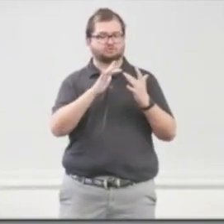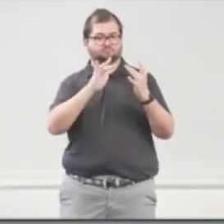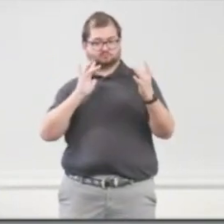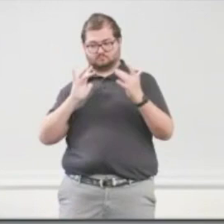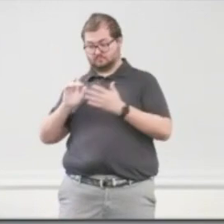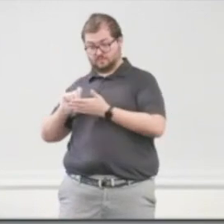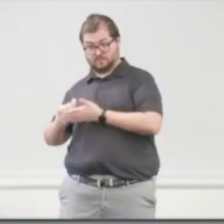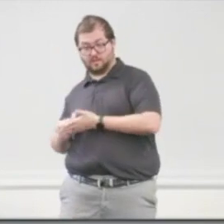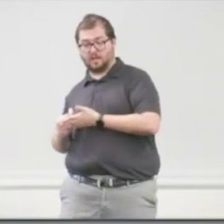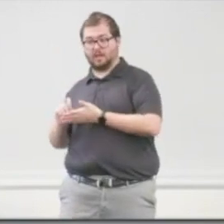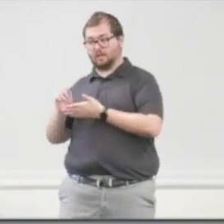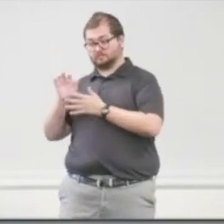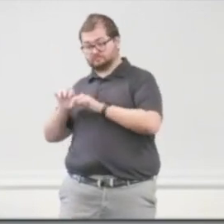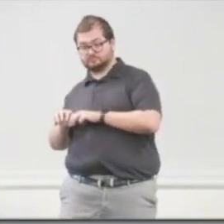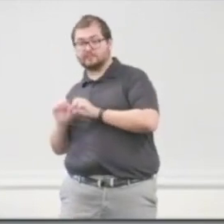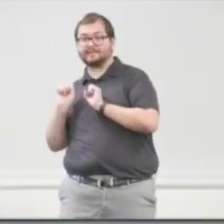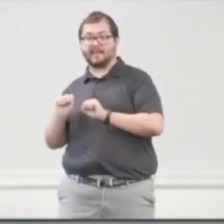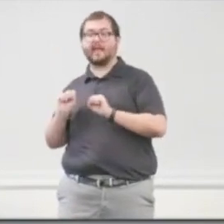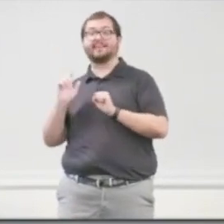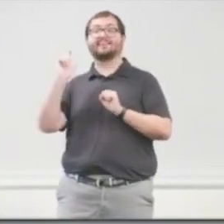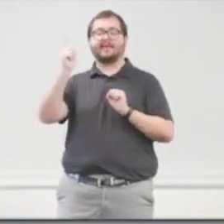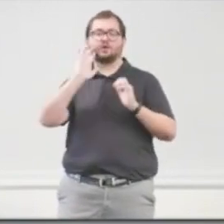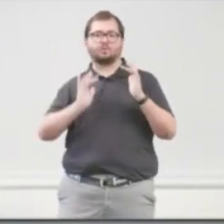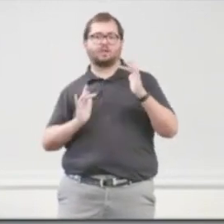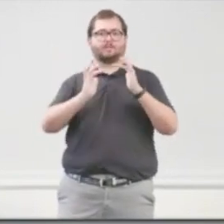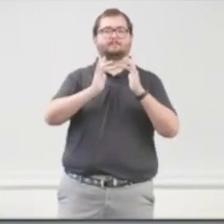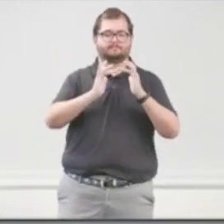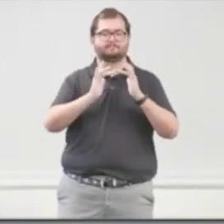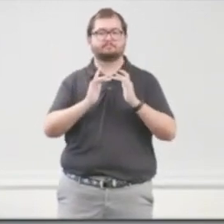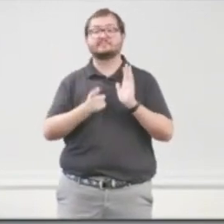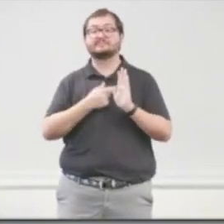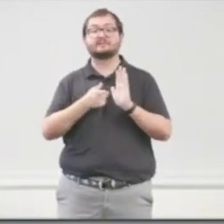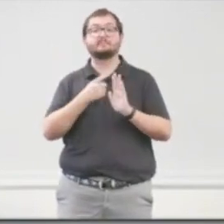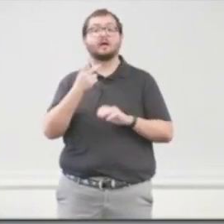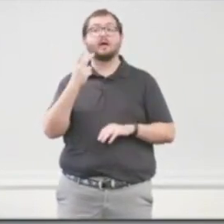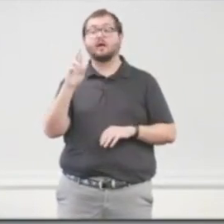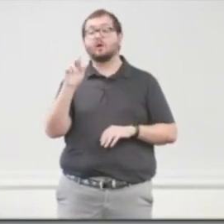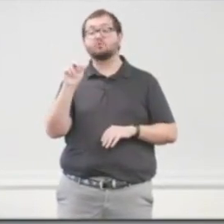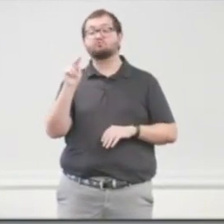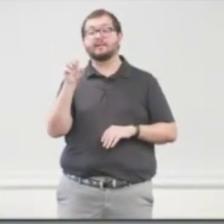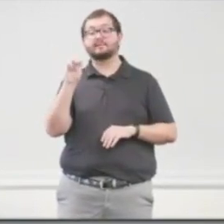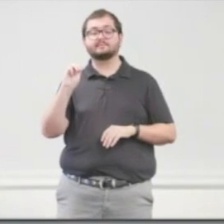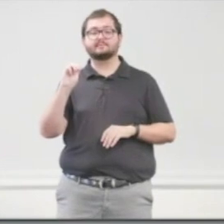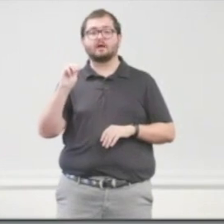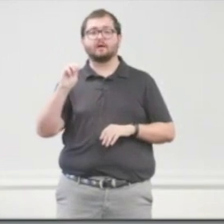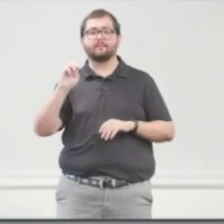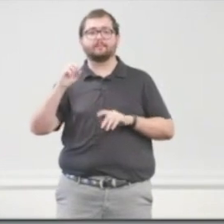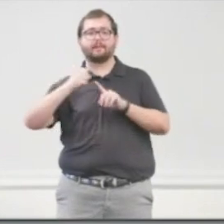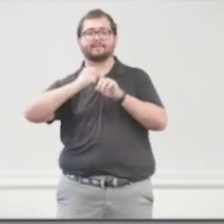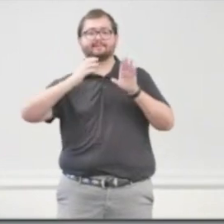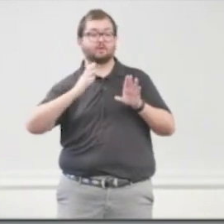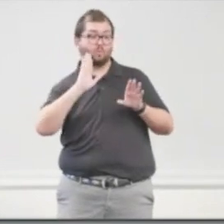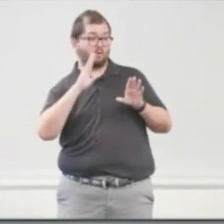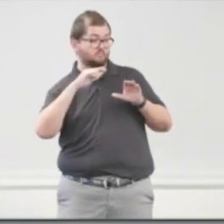But data exfiltration for ransomware, sometimes we've seen ransomware actors not even exfil data anymore. Just steal it